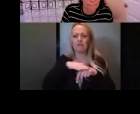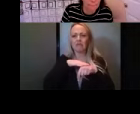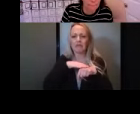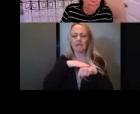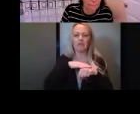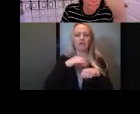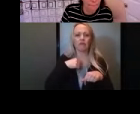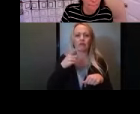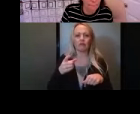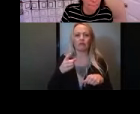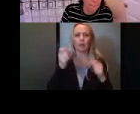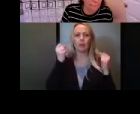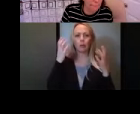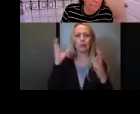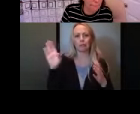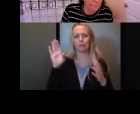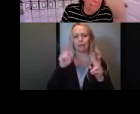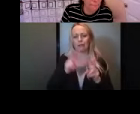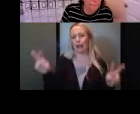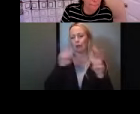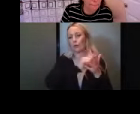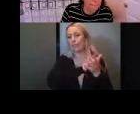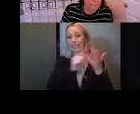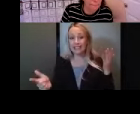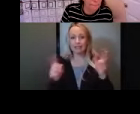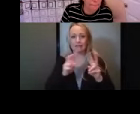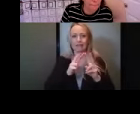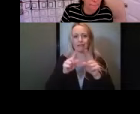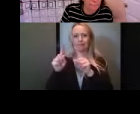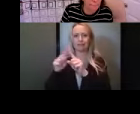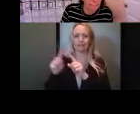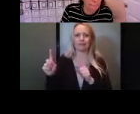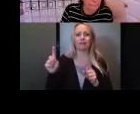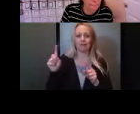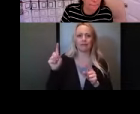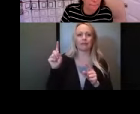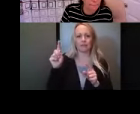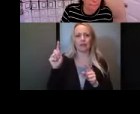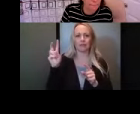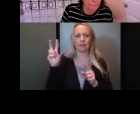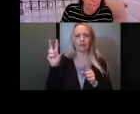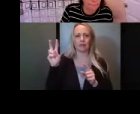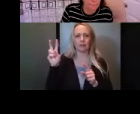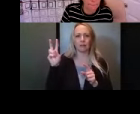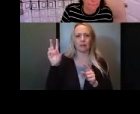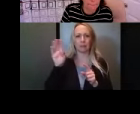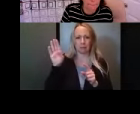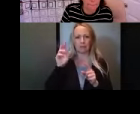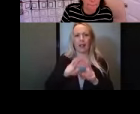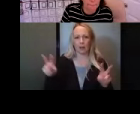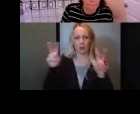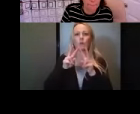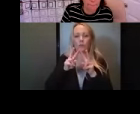a multi-b-value sequence where we had 3 different b-values. We sampled 104 diffusion directions. And we used the